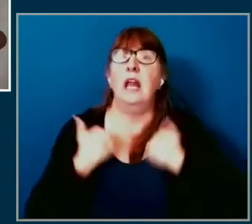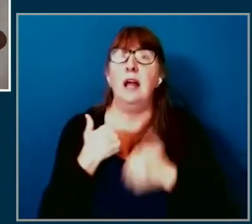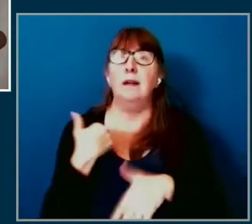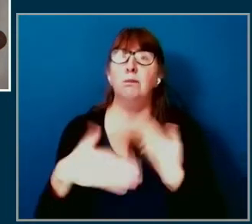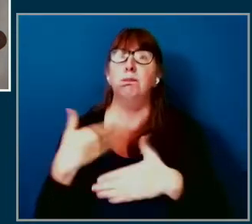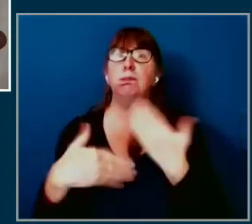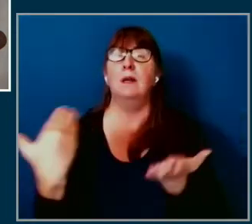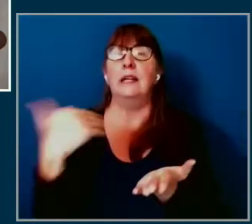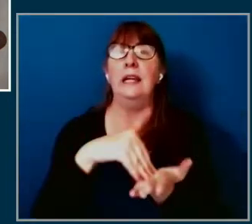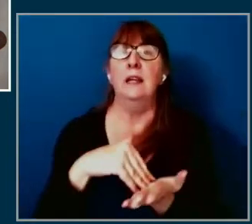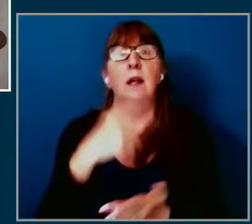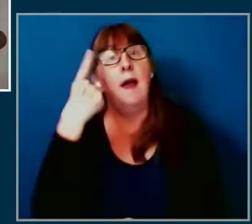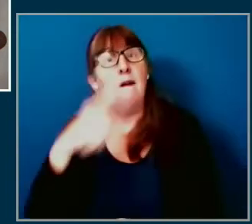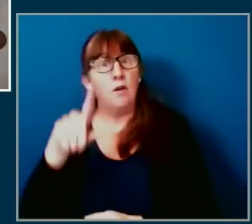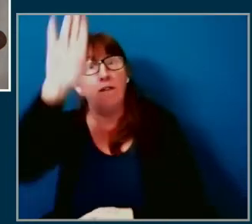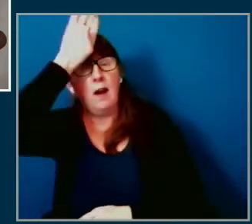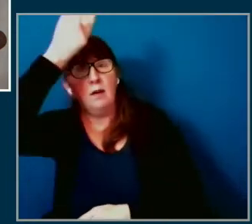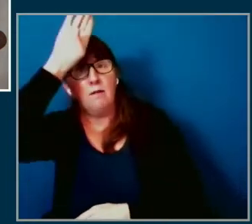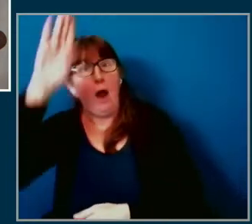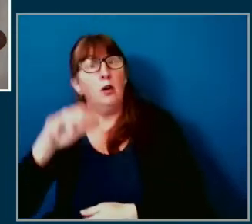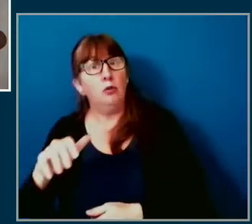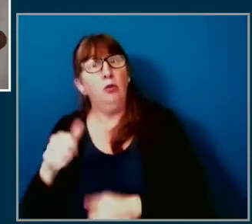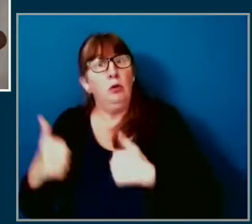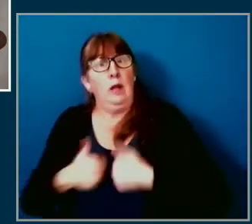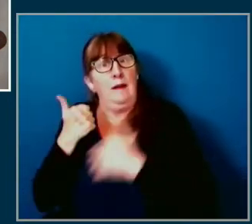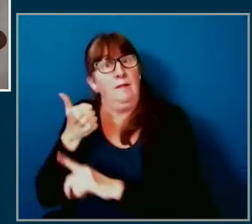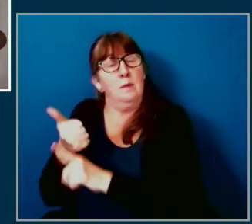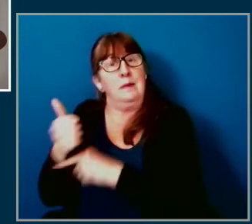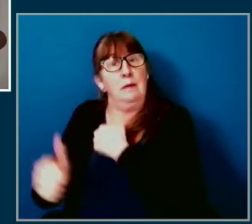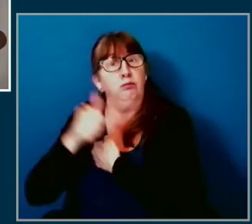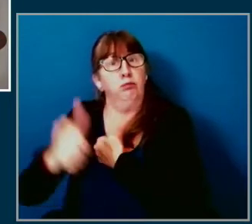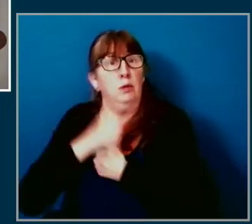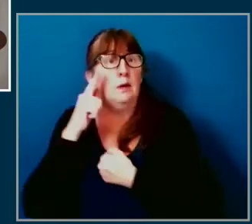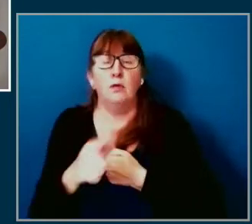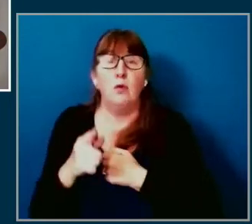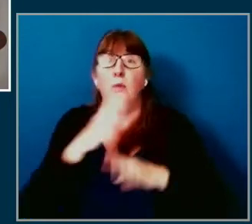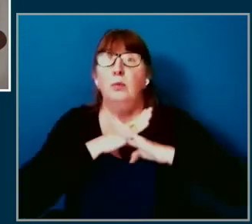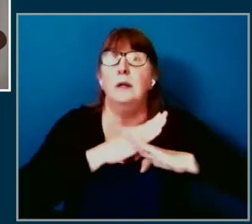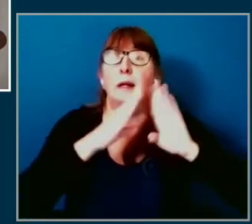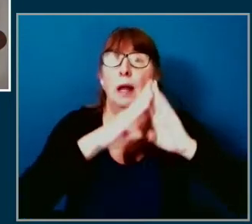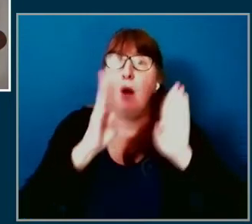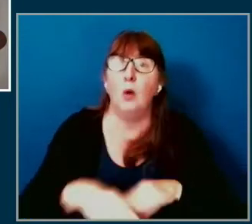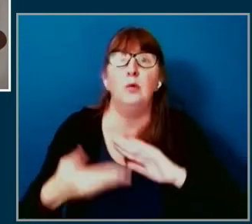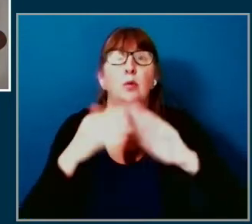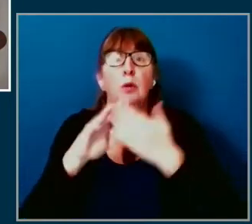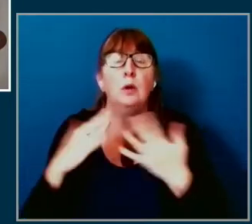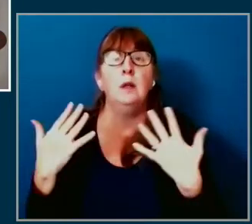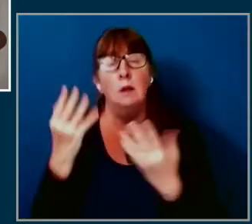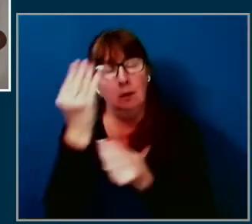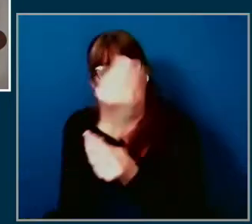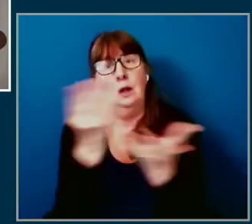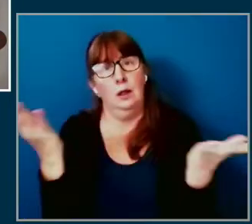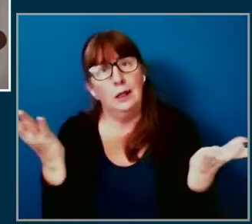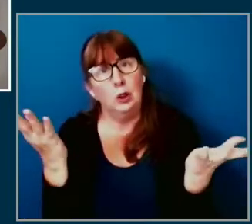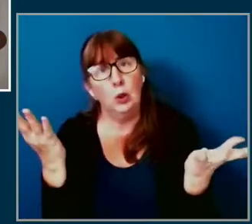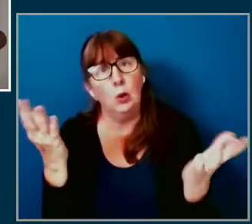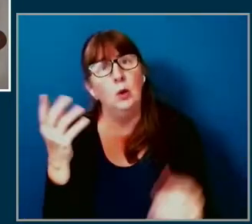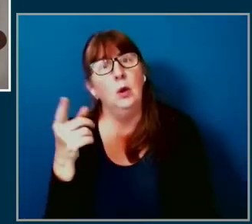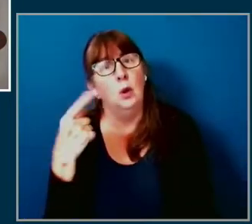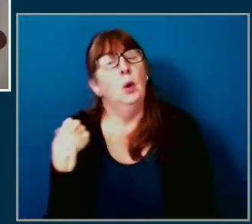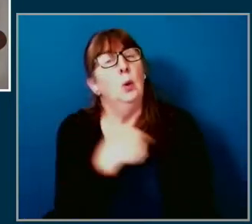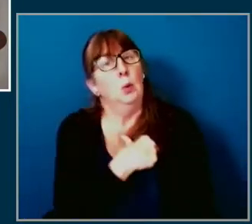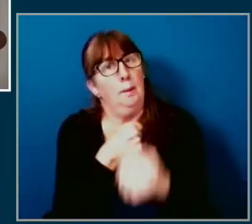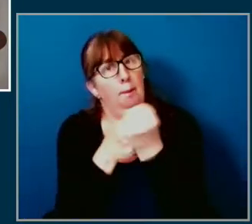put their lives at risk and in harm's way to protect our homes and communities, just want you to know this. You've had our backs, and